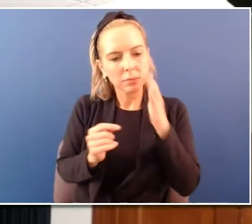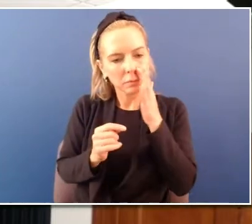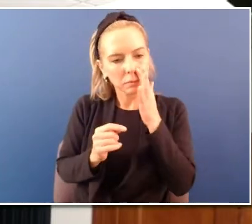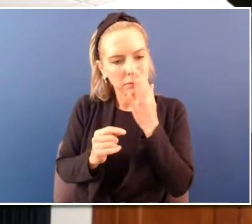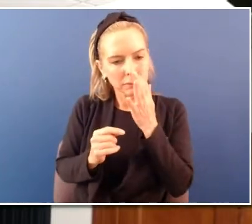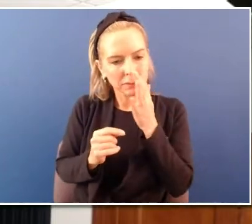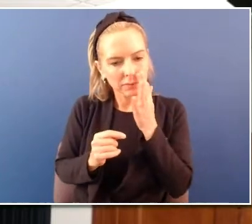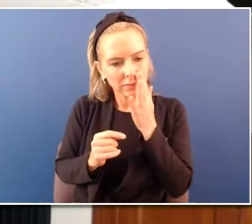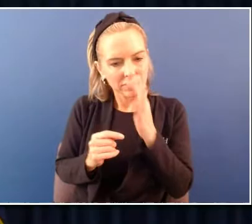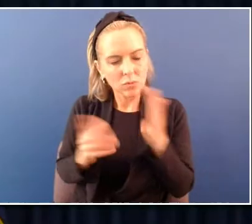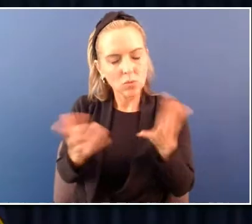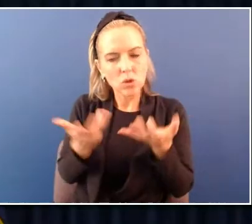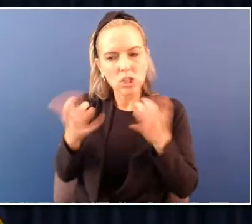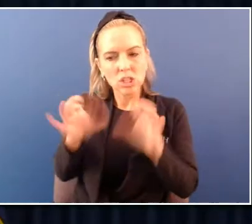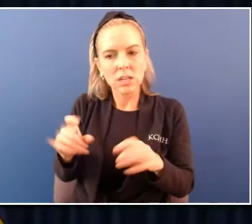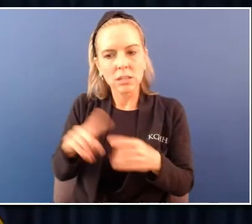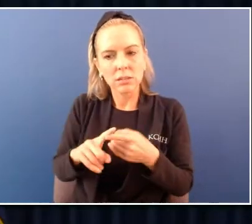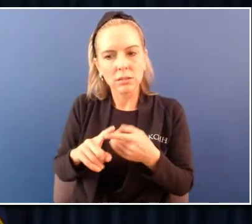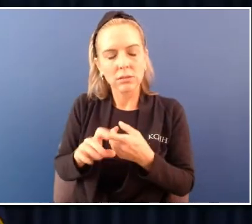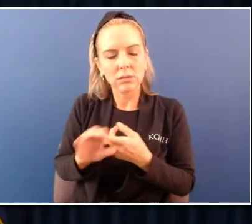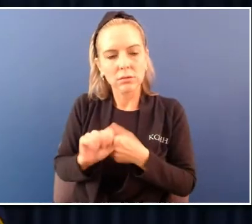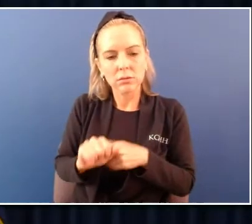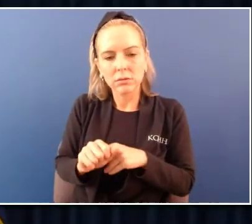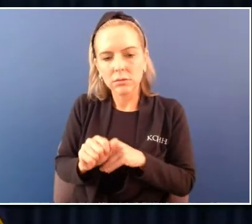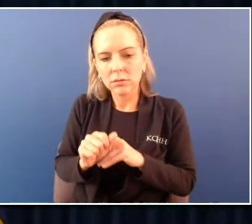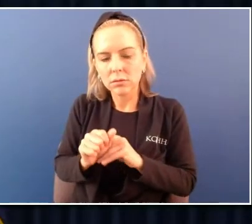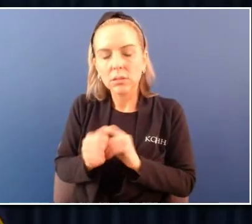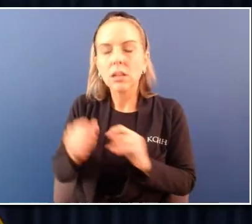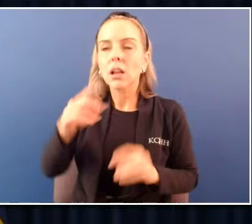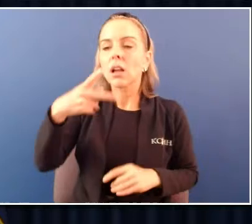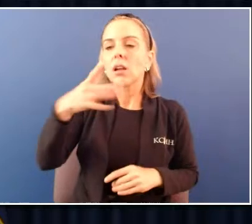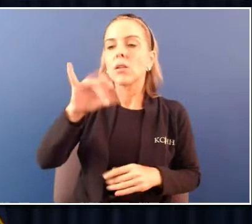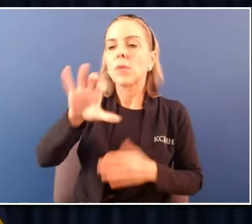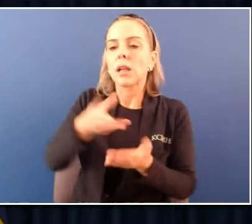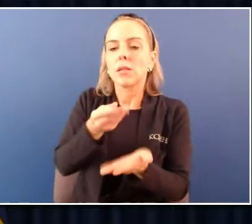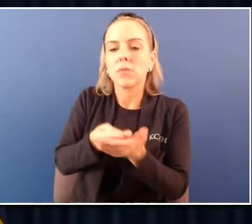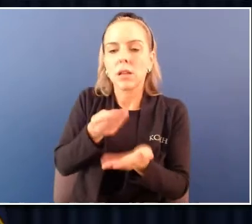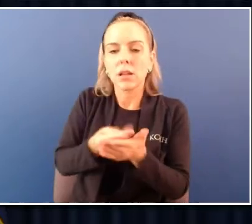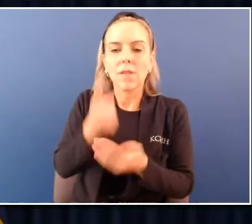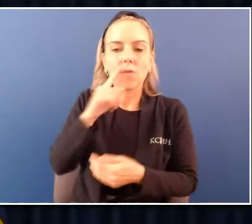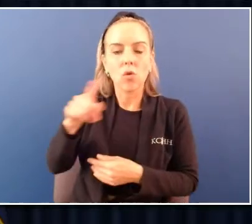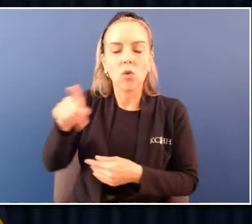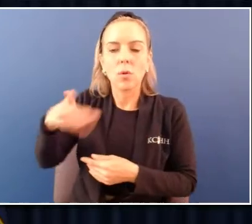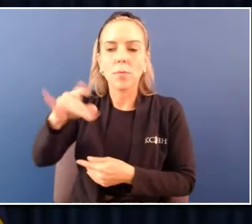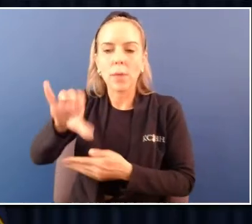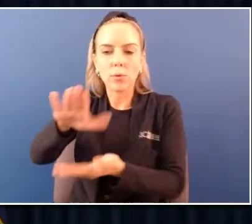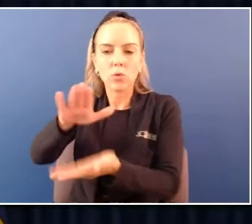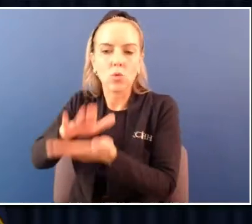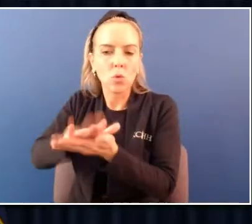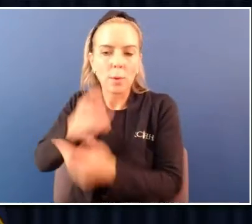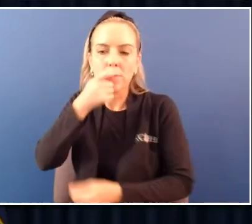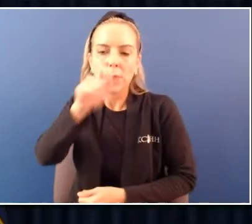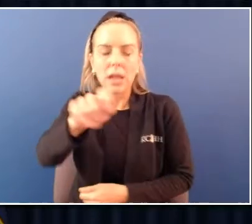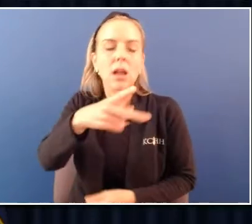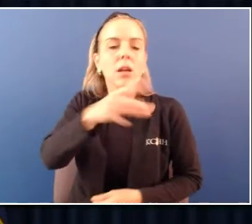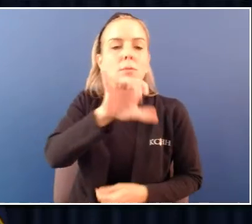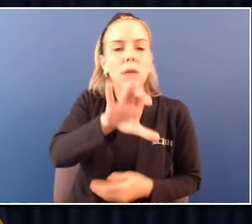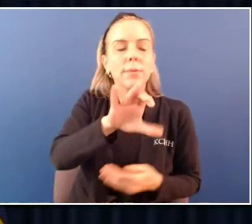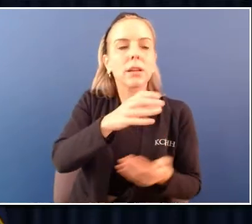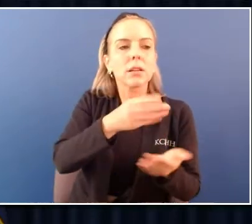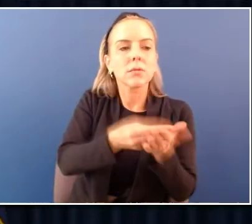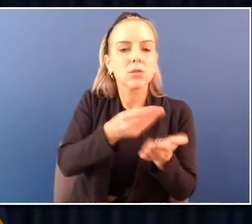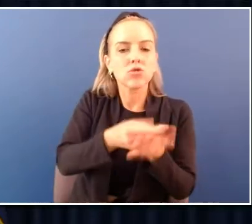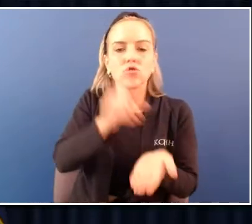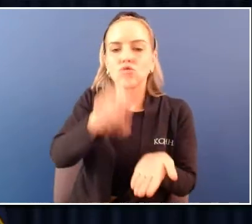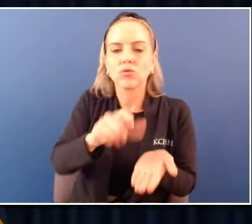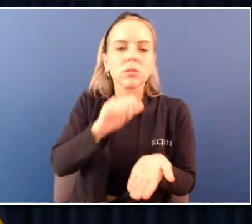that this amendment will actually be defeated? Public dollars are for public schools, period. Public dollars should not be